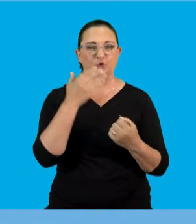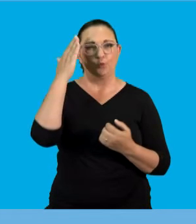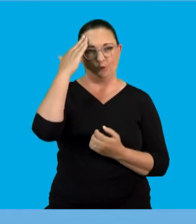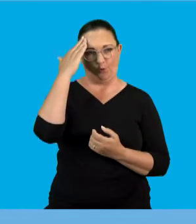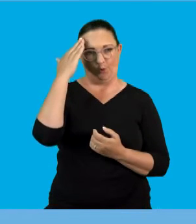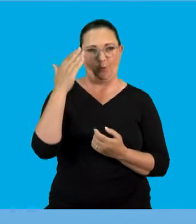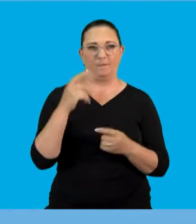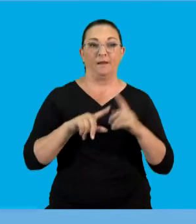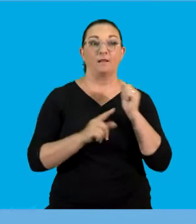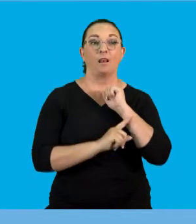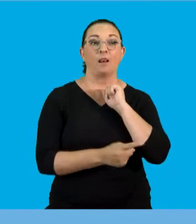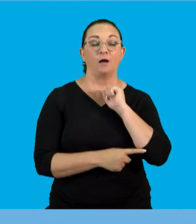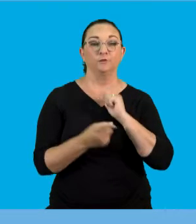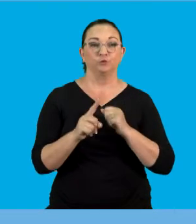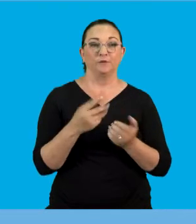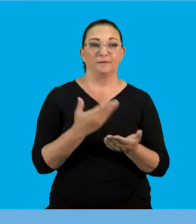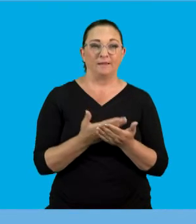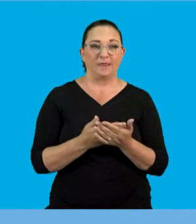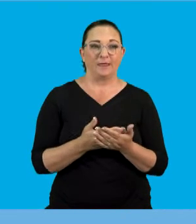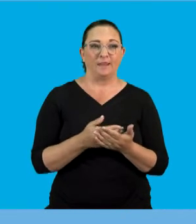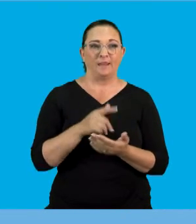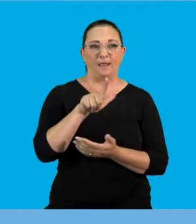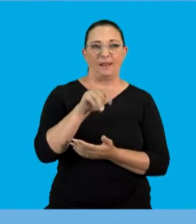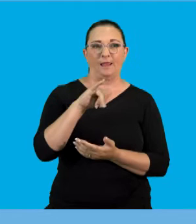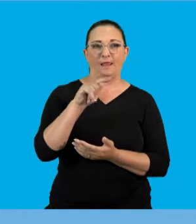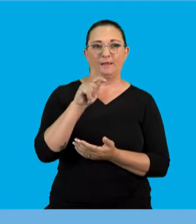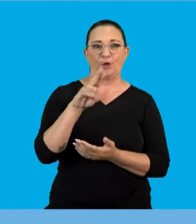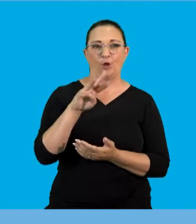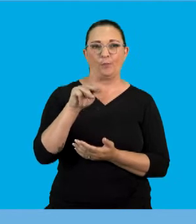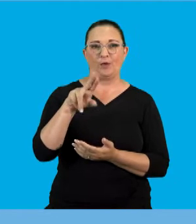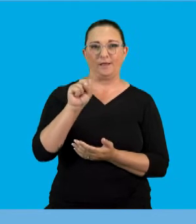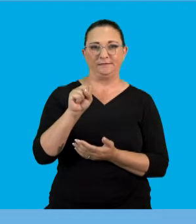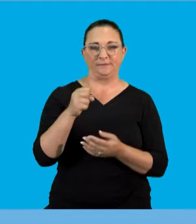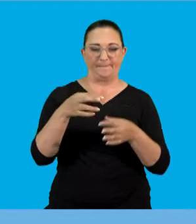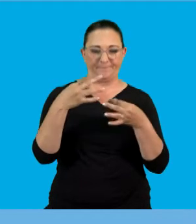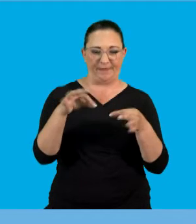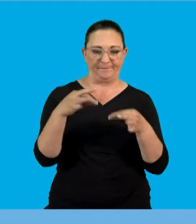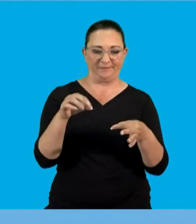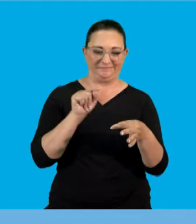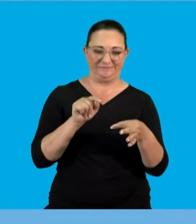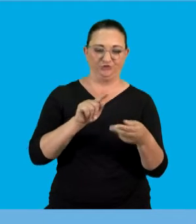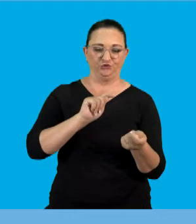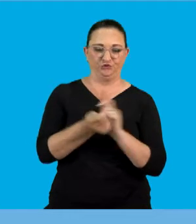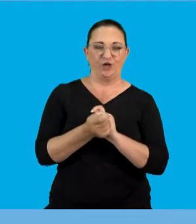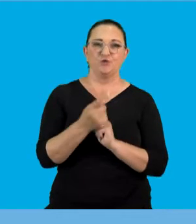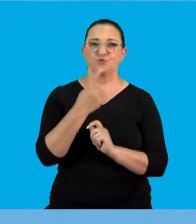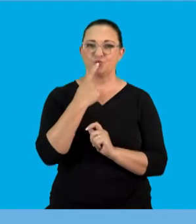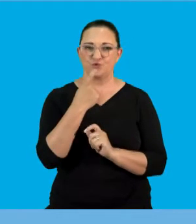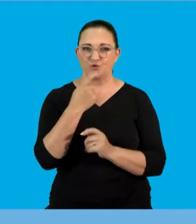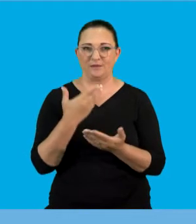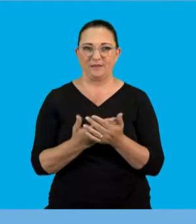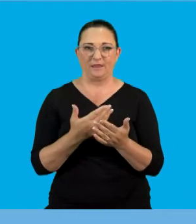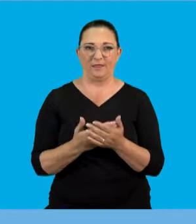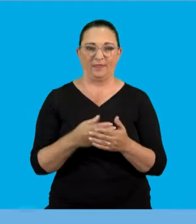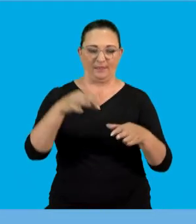we know. And then lastly, that the acids, they can turn a blue litmus paper to red. So when you dip a litmus